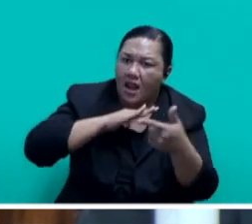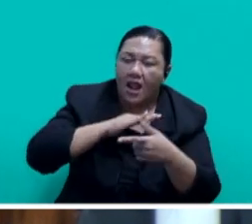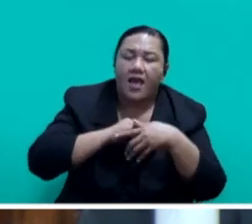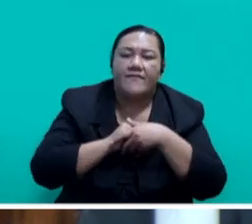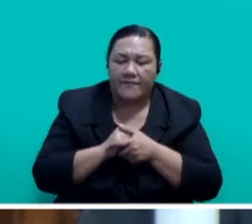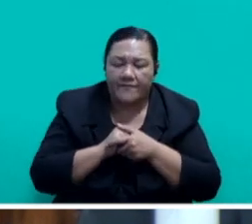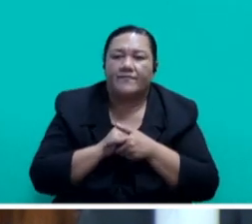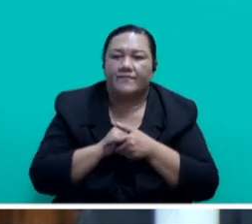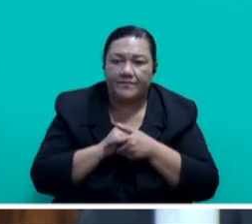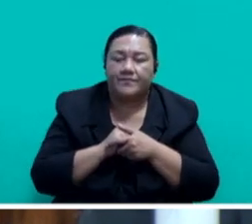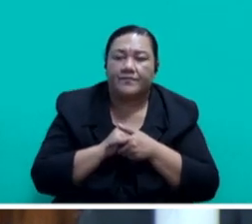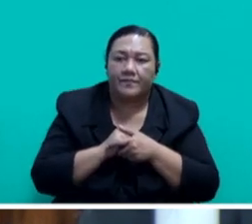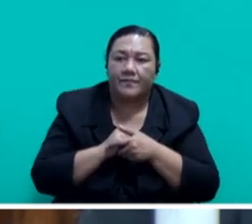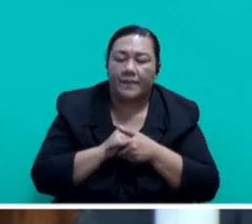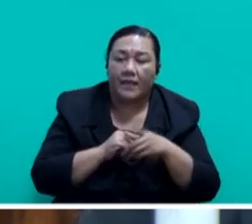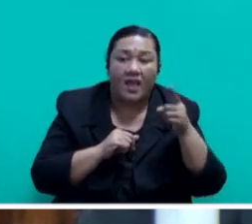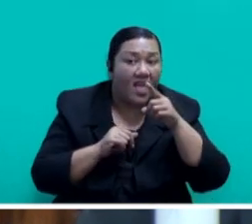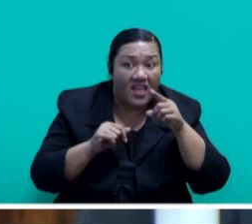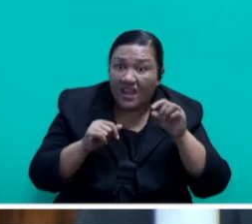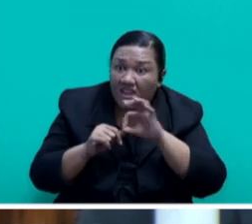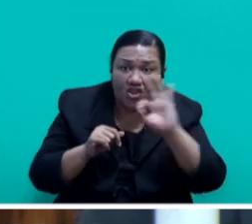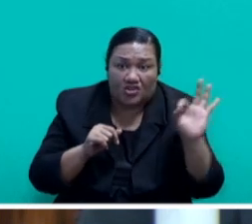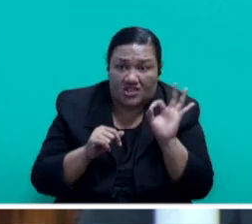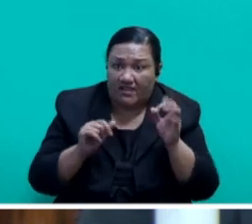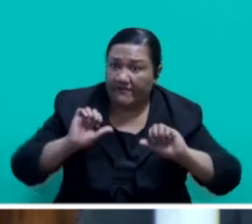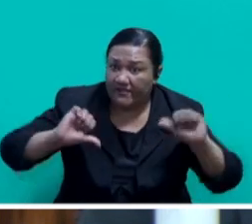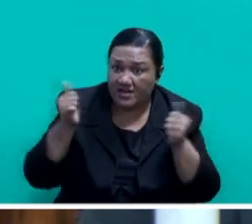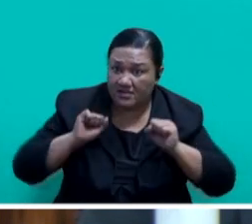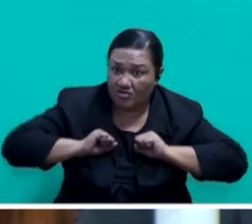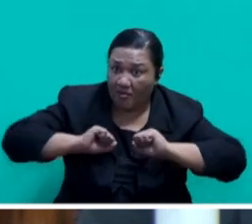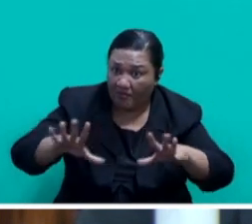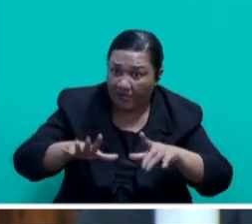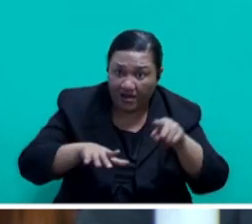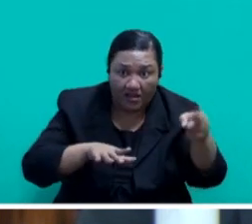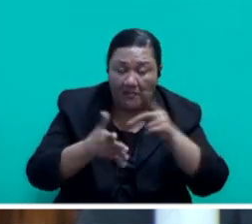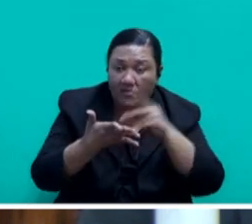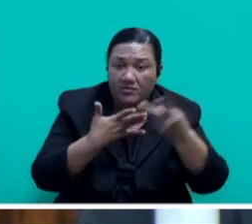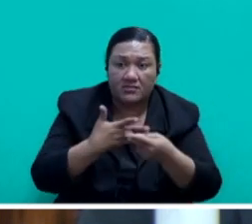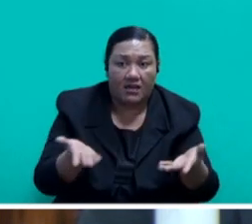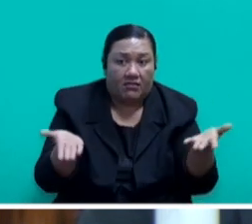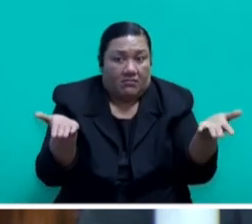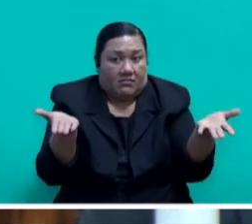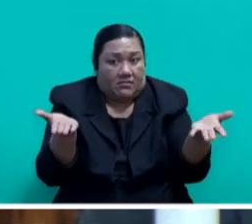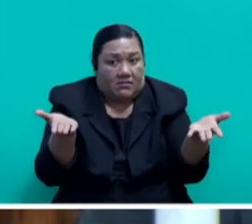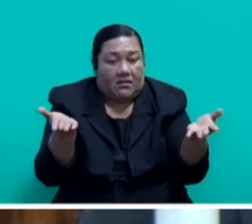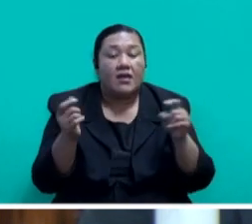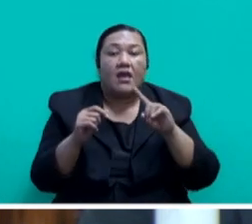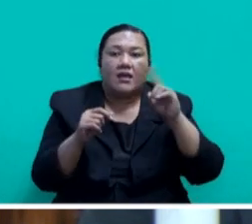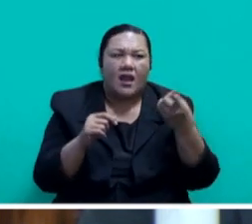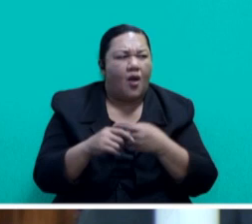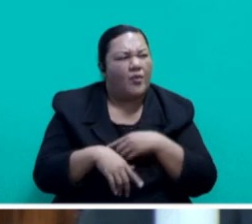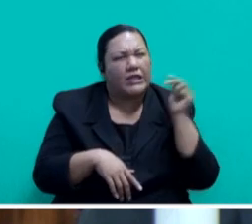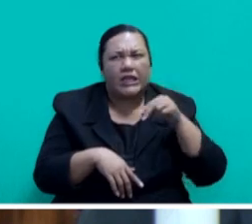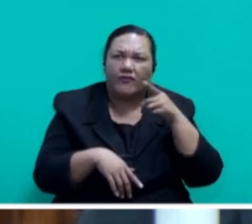intervention, leaving it unfinished and disregarding the needs of our own people. The swimming